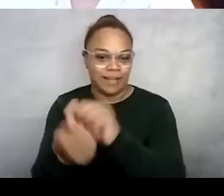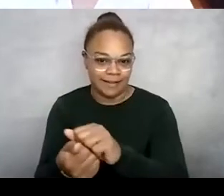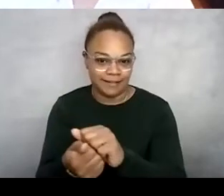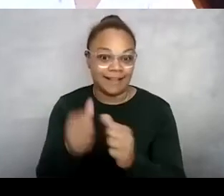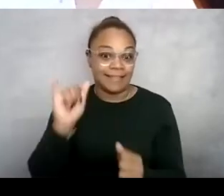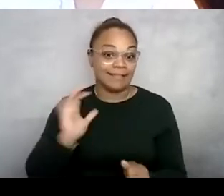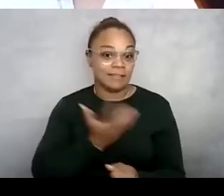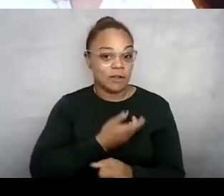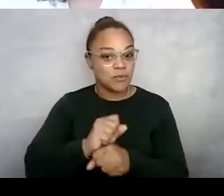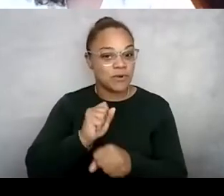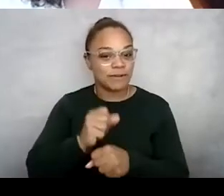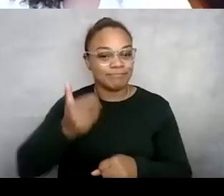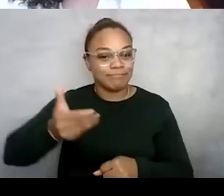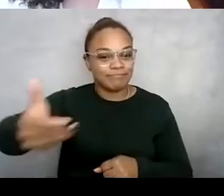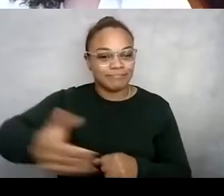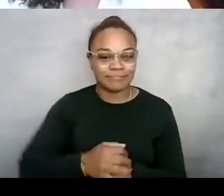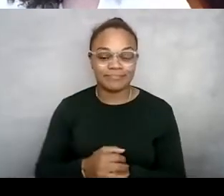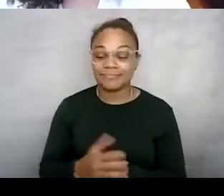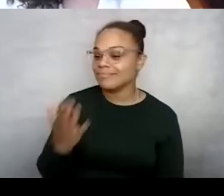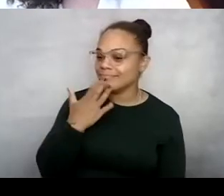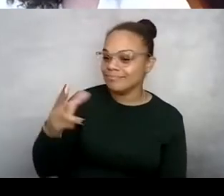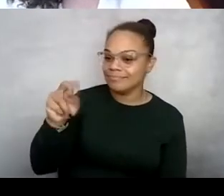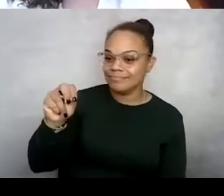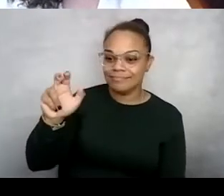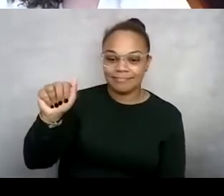Thank you, Nadine. Diego,